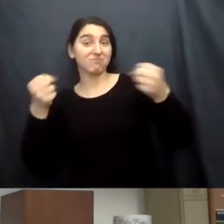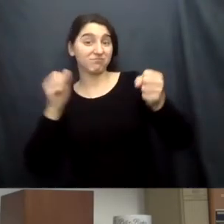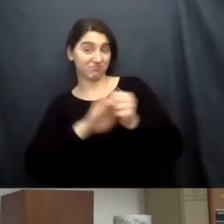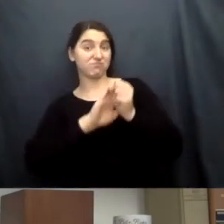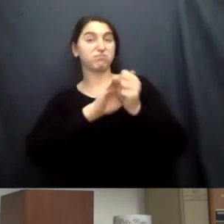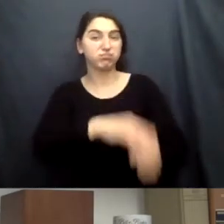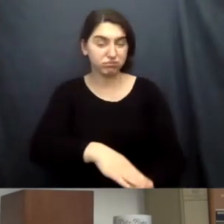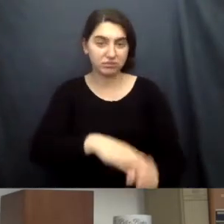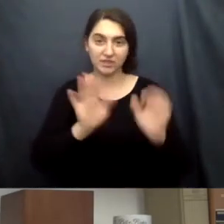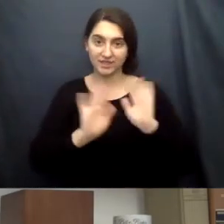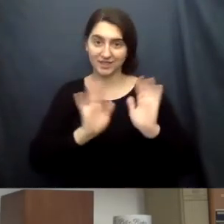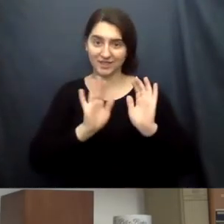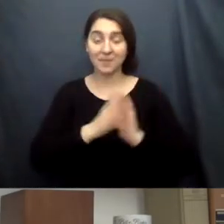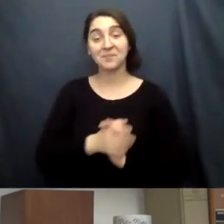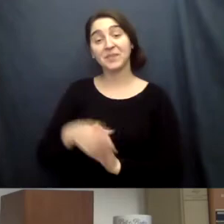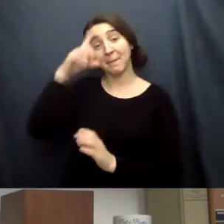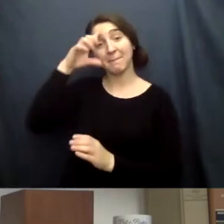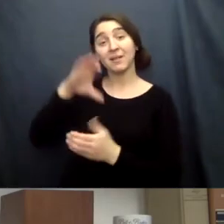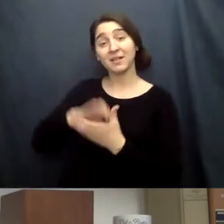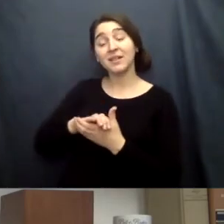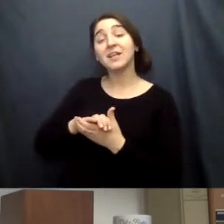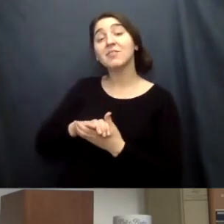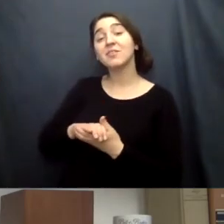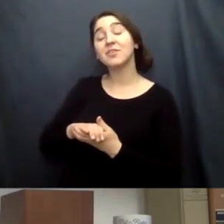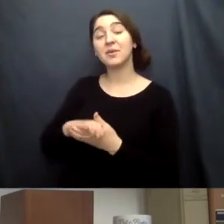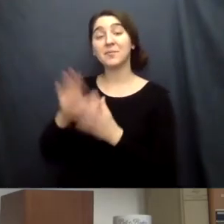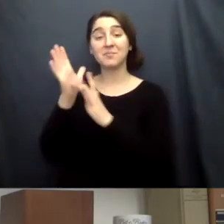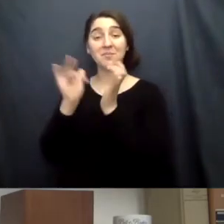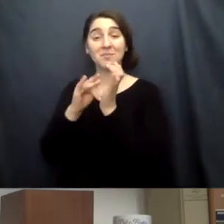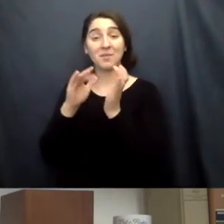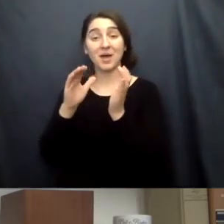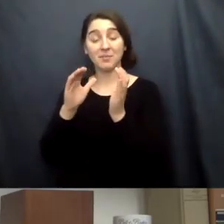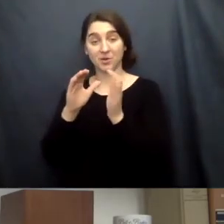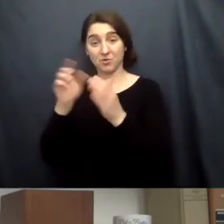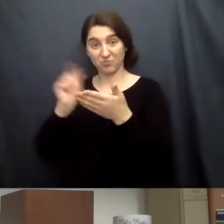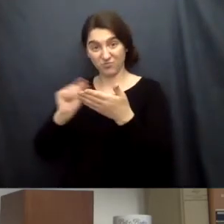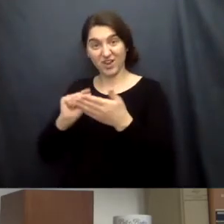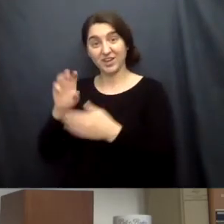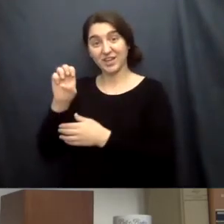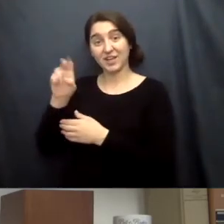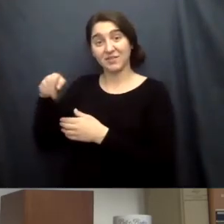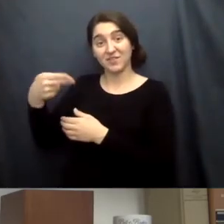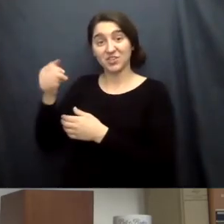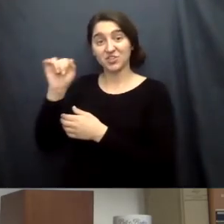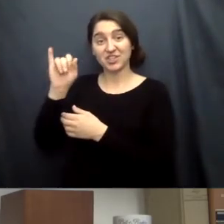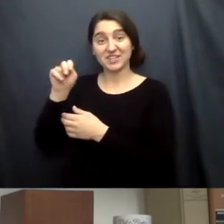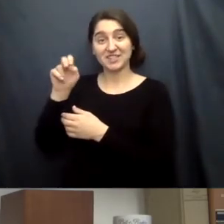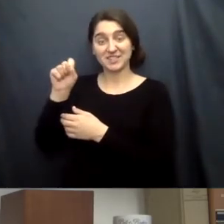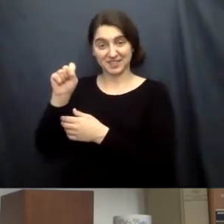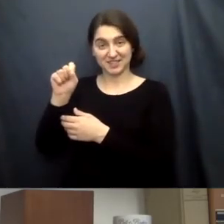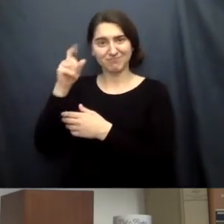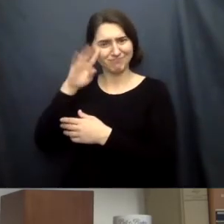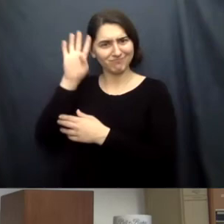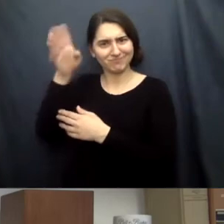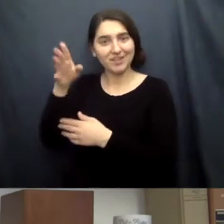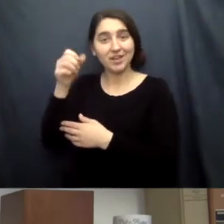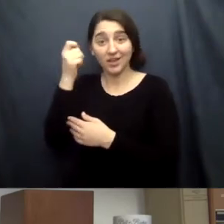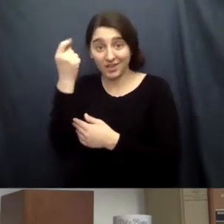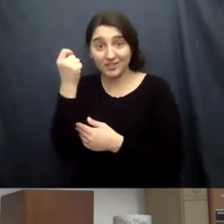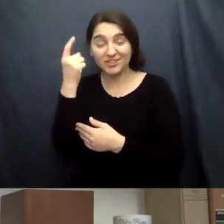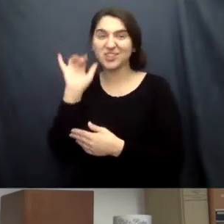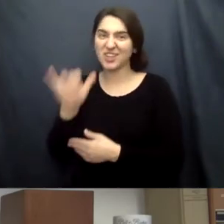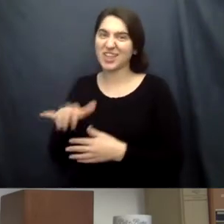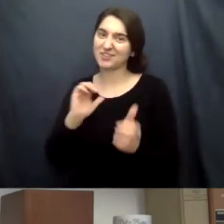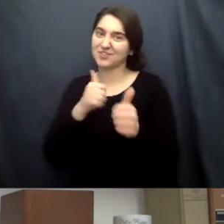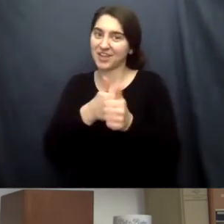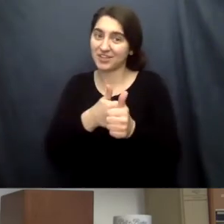voices to the will of the powerful majority. I think the writer of Ephesians understood the challenges